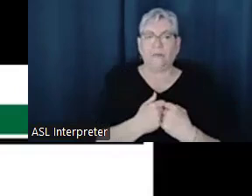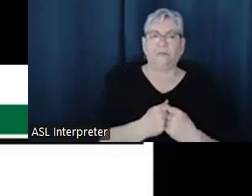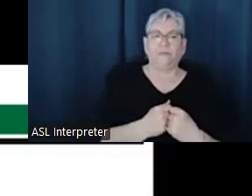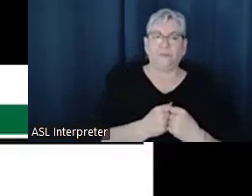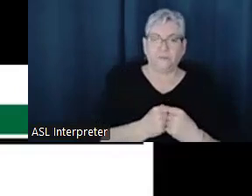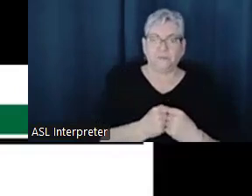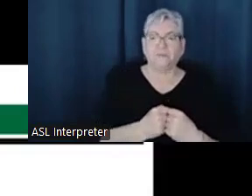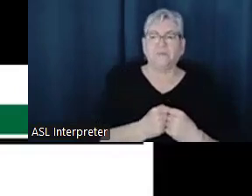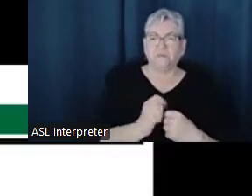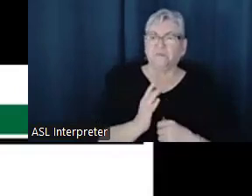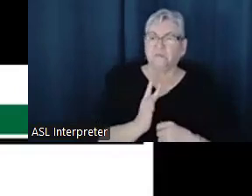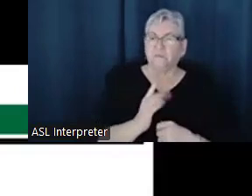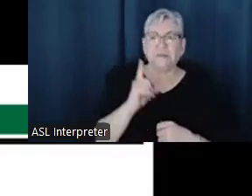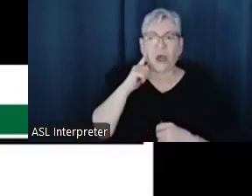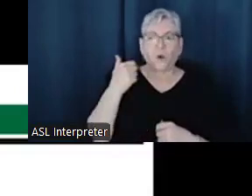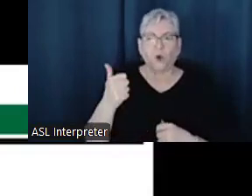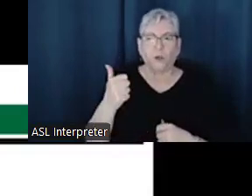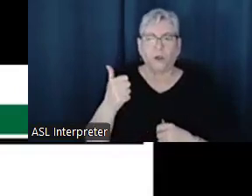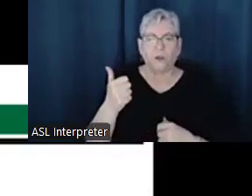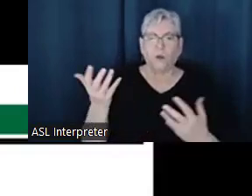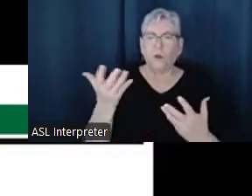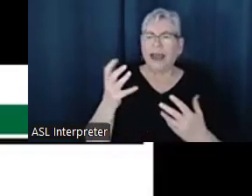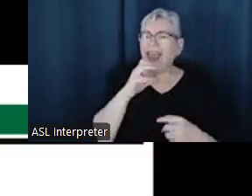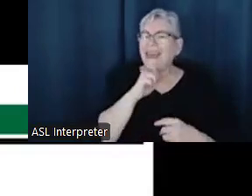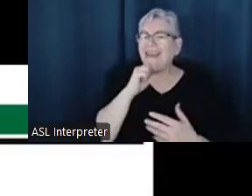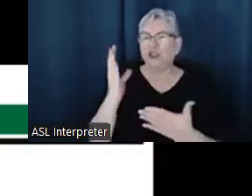That sounds good. What are the age ranges for that?